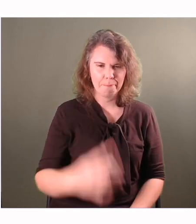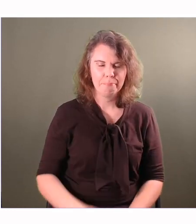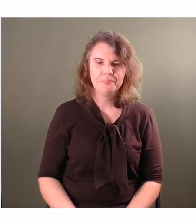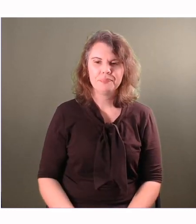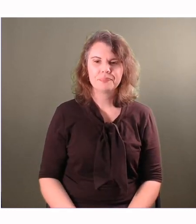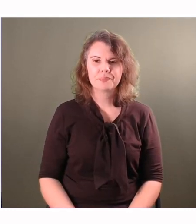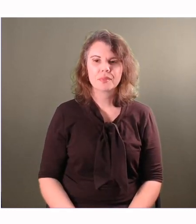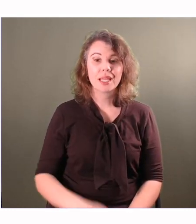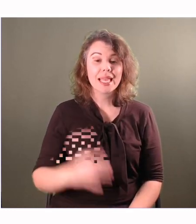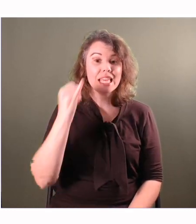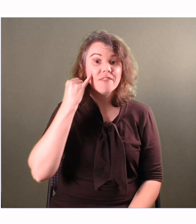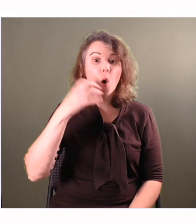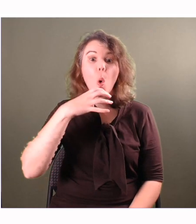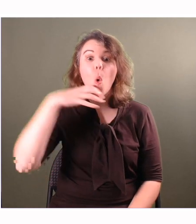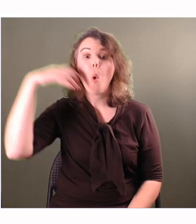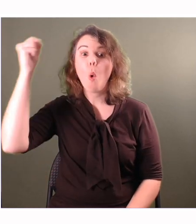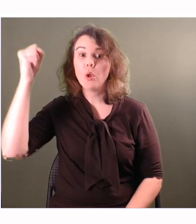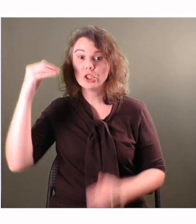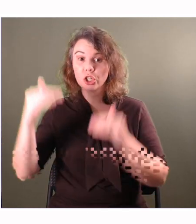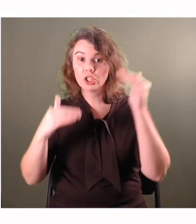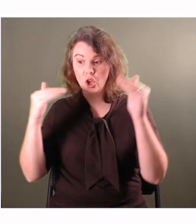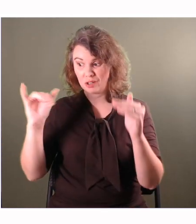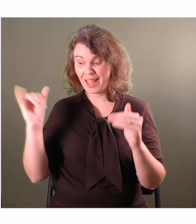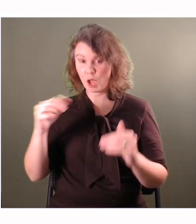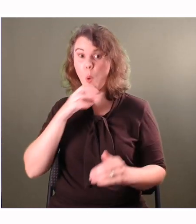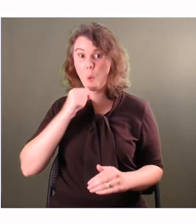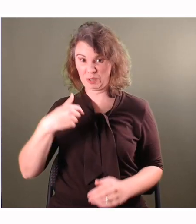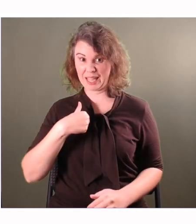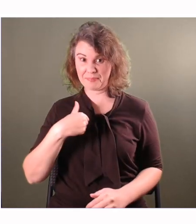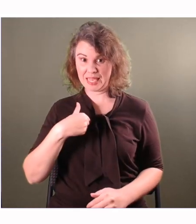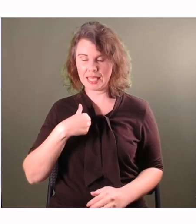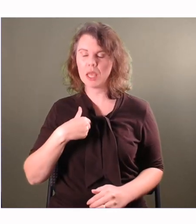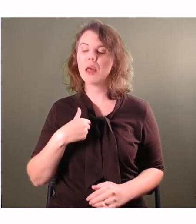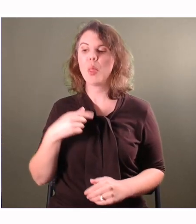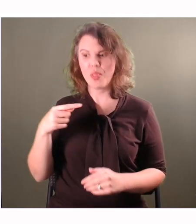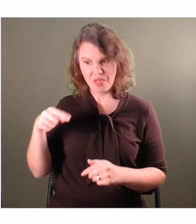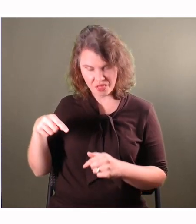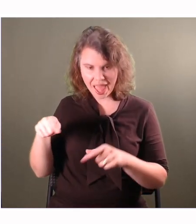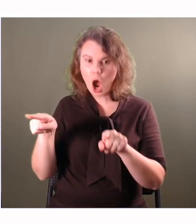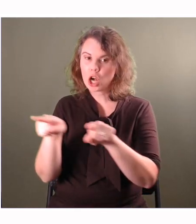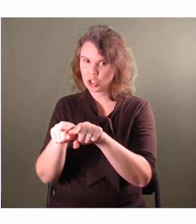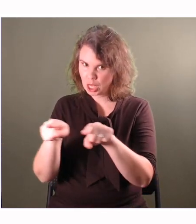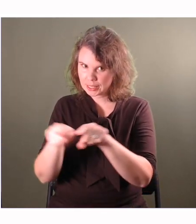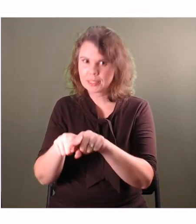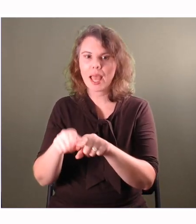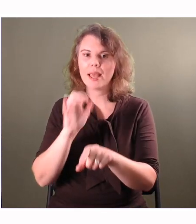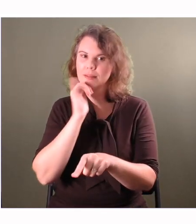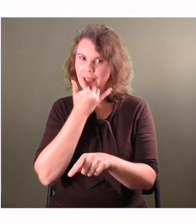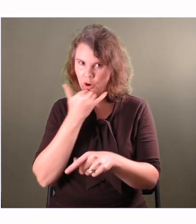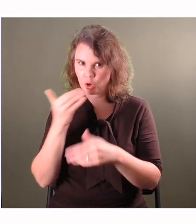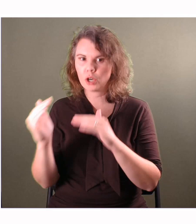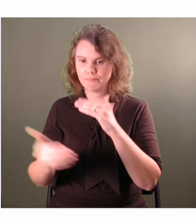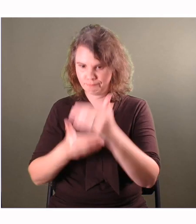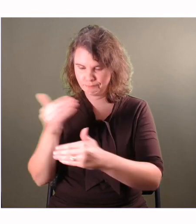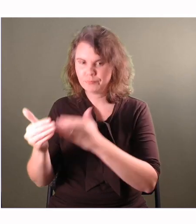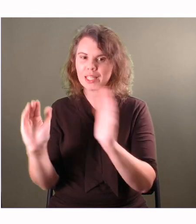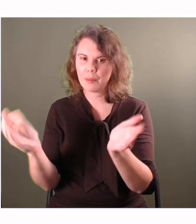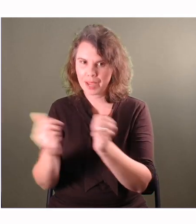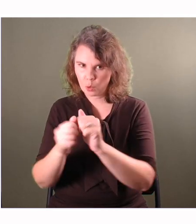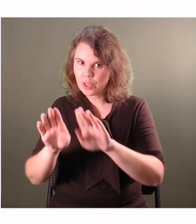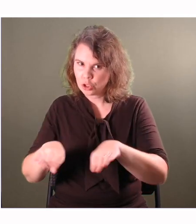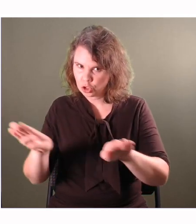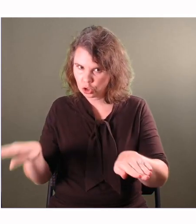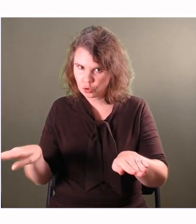turns out that if you run older adults, that is people as old as I am, they are as error prone as children in